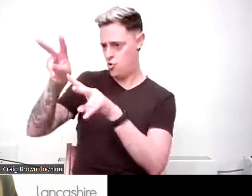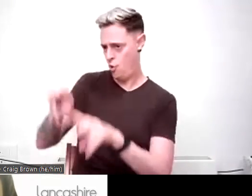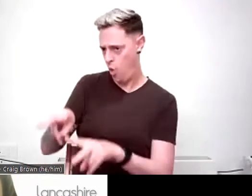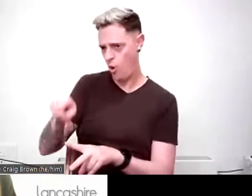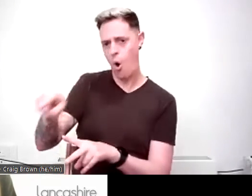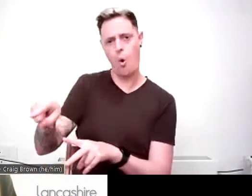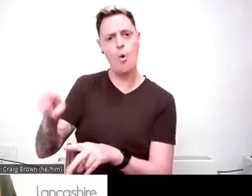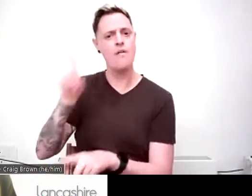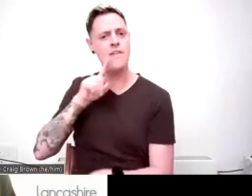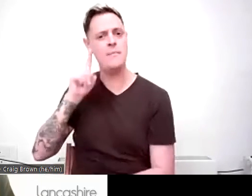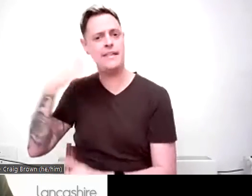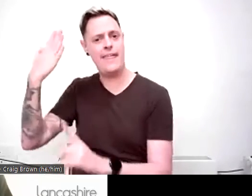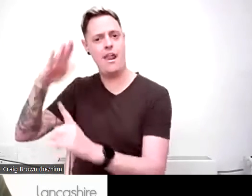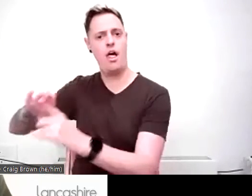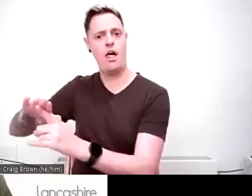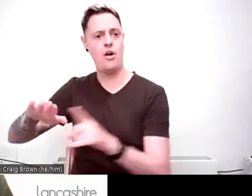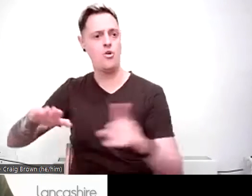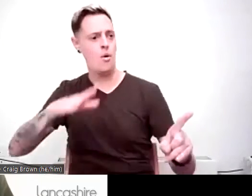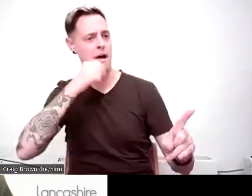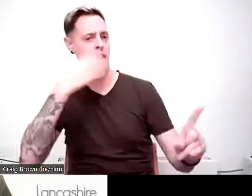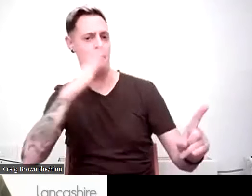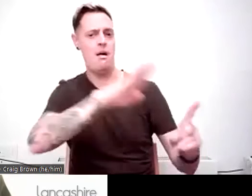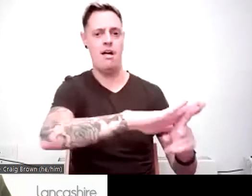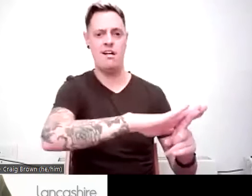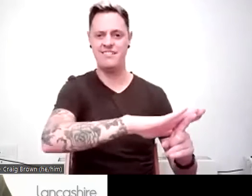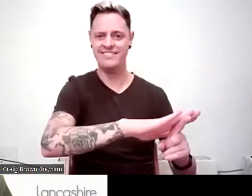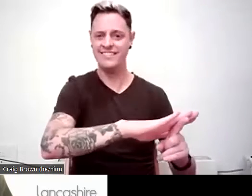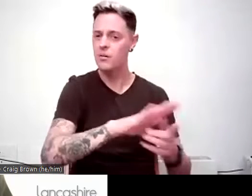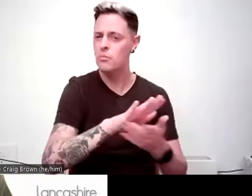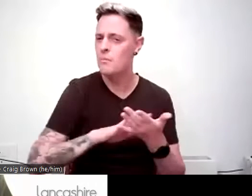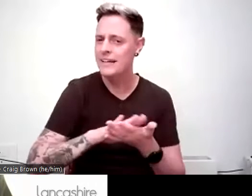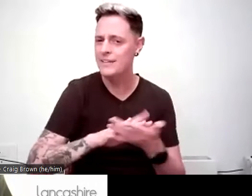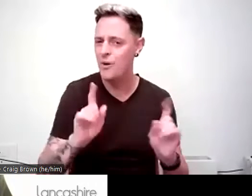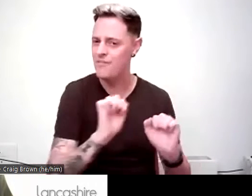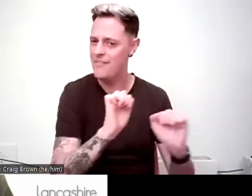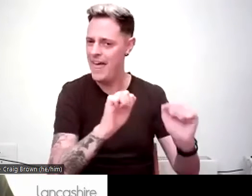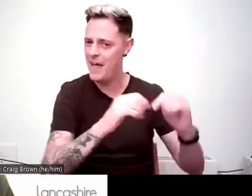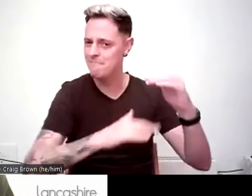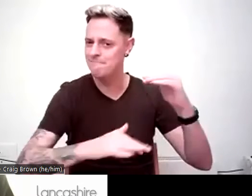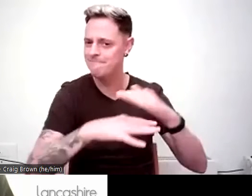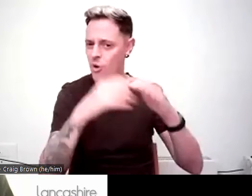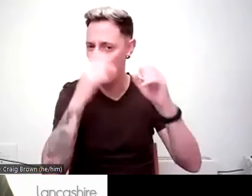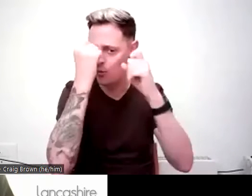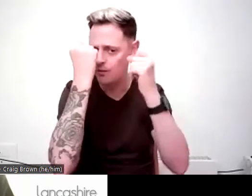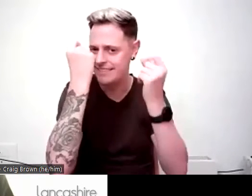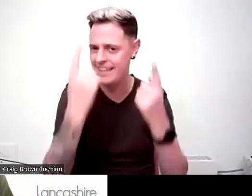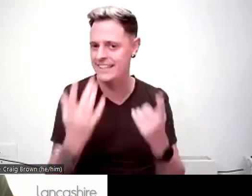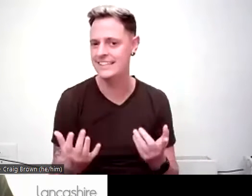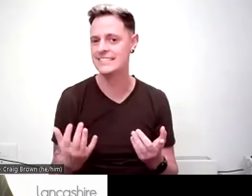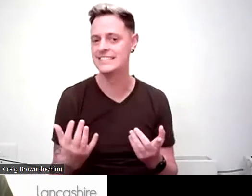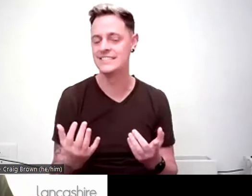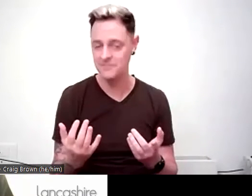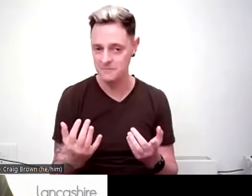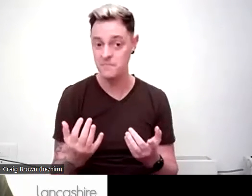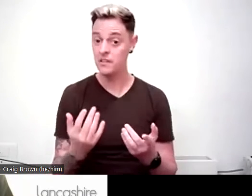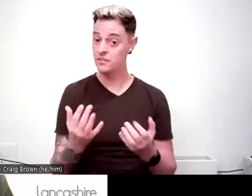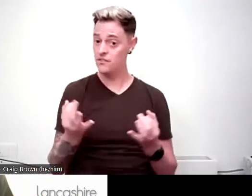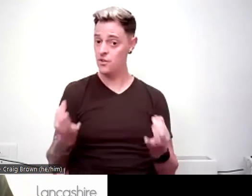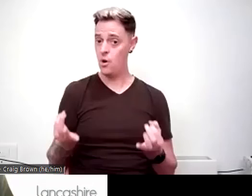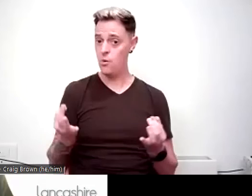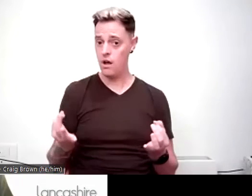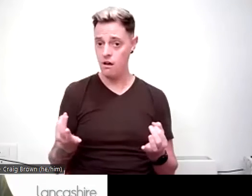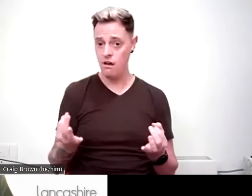for you kind of thing? And I guess that comes down to, I think a lot of yoga teachers and